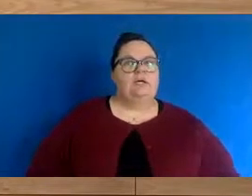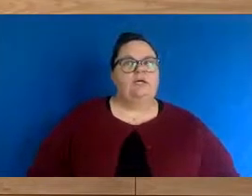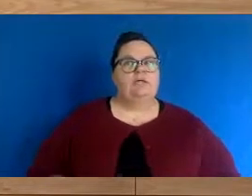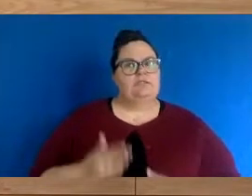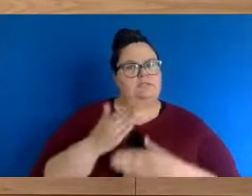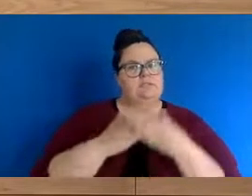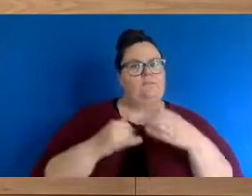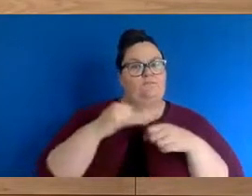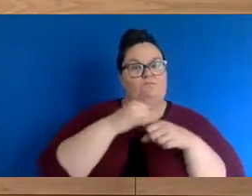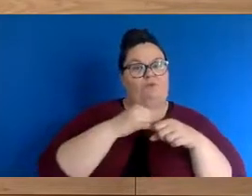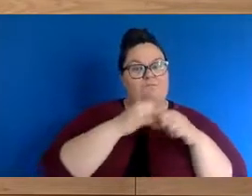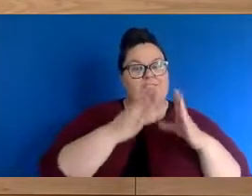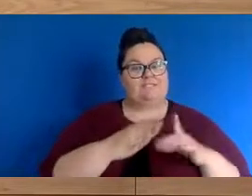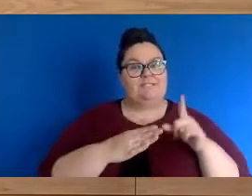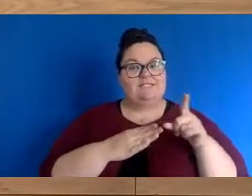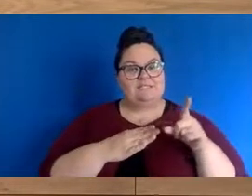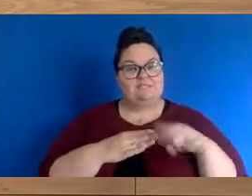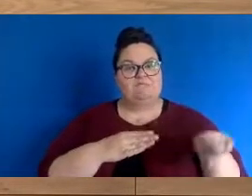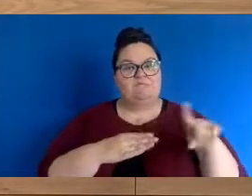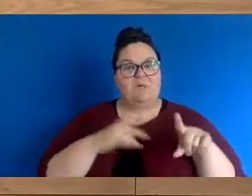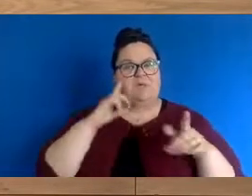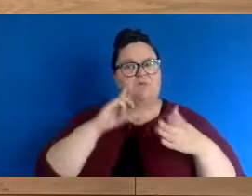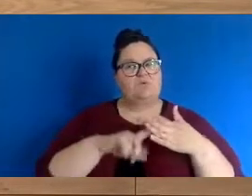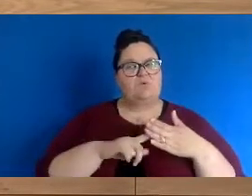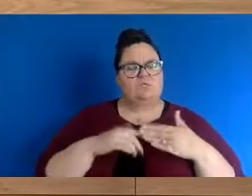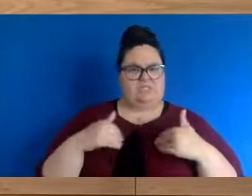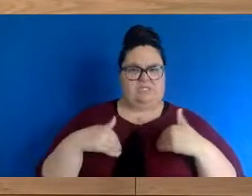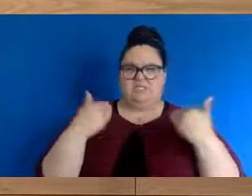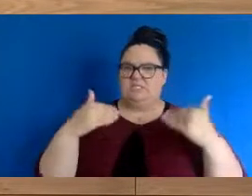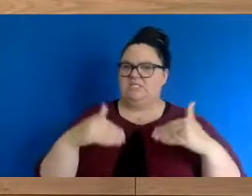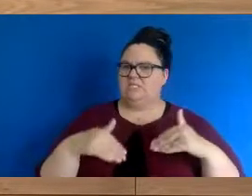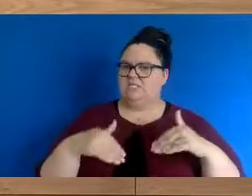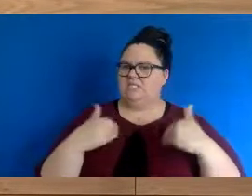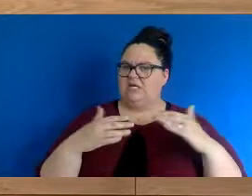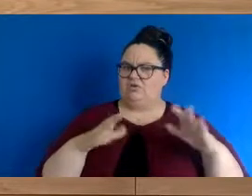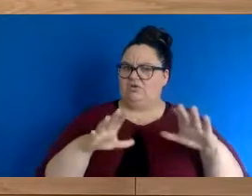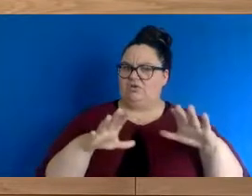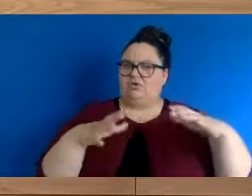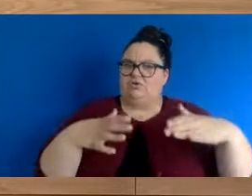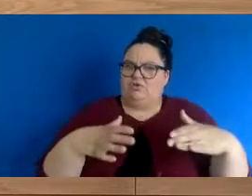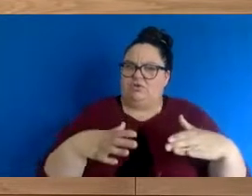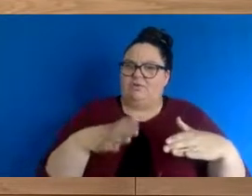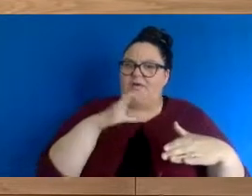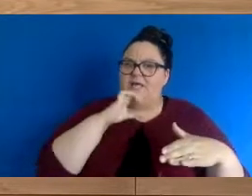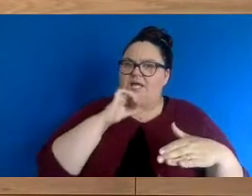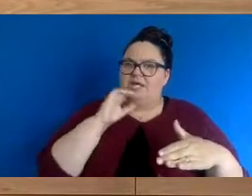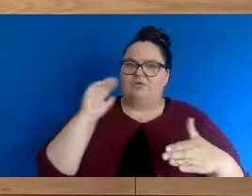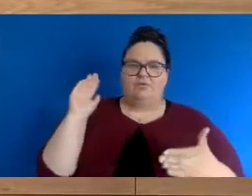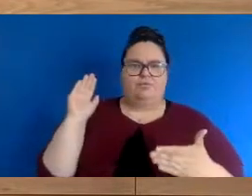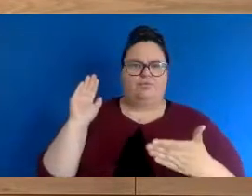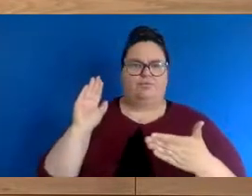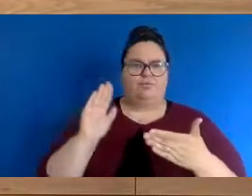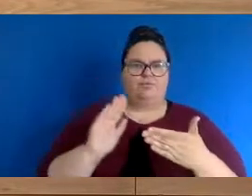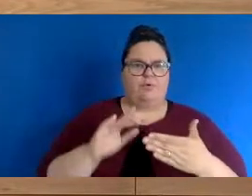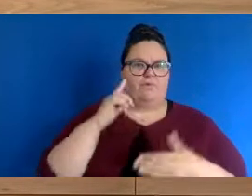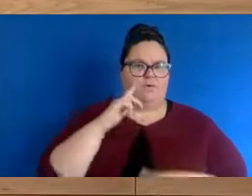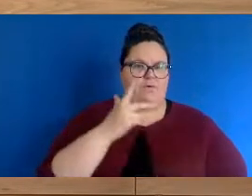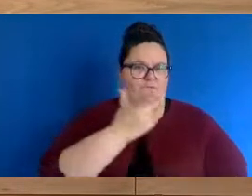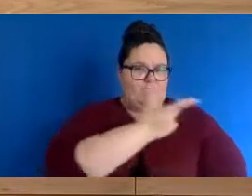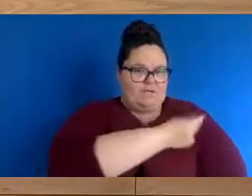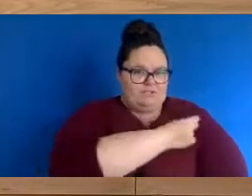noticed less of the younger population getting vaccinated recently. Is that at all a